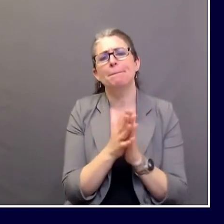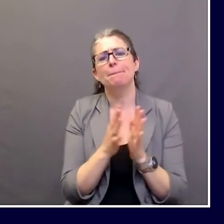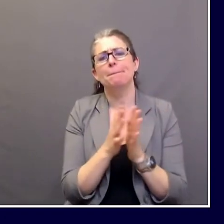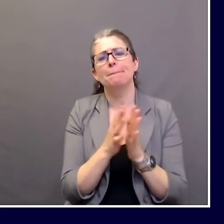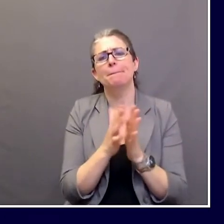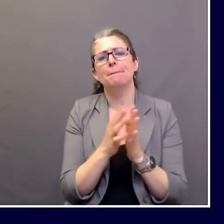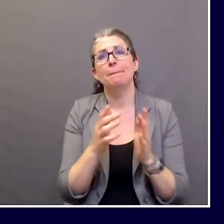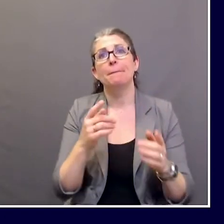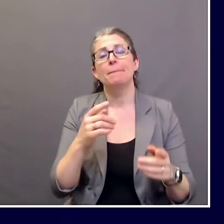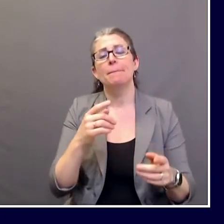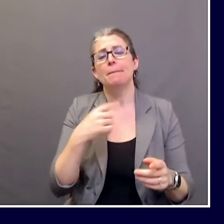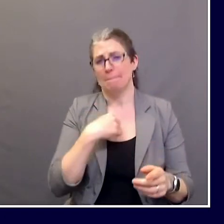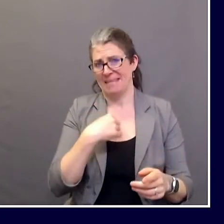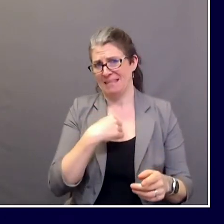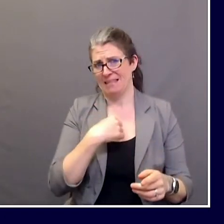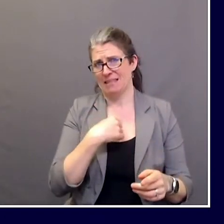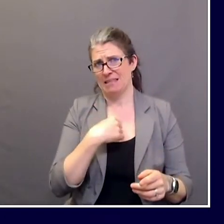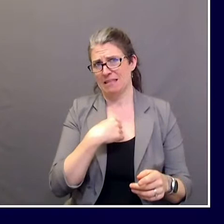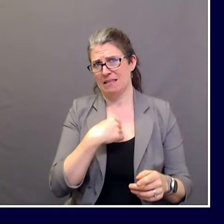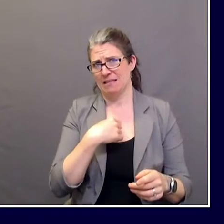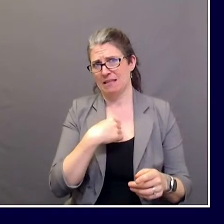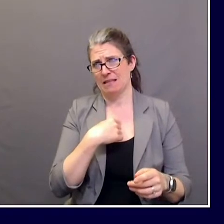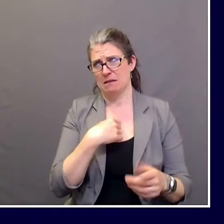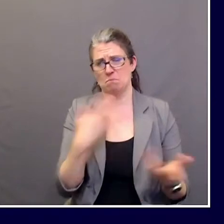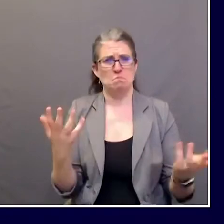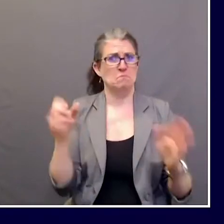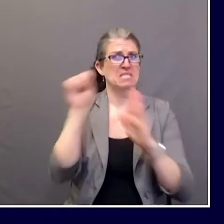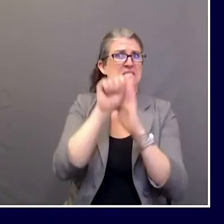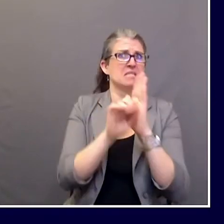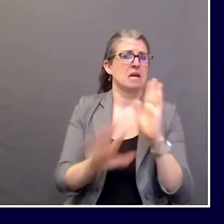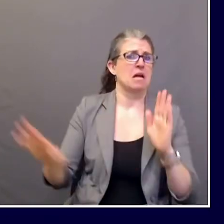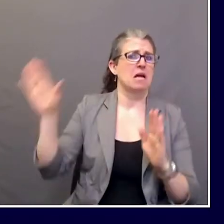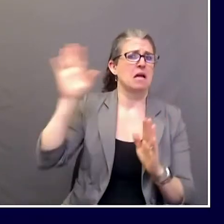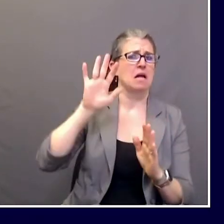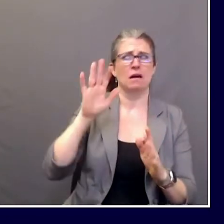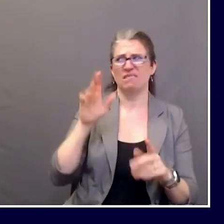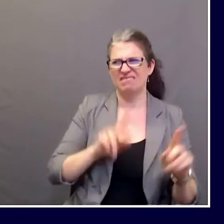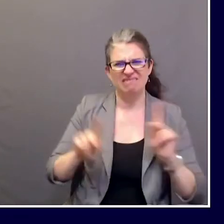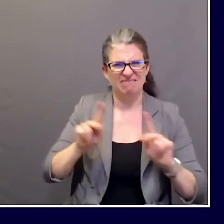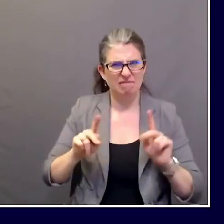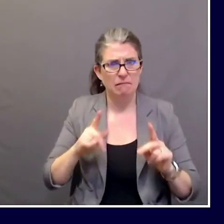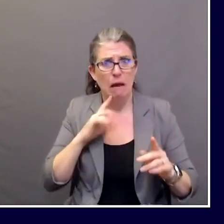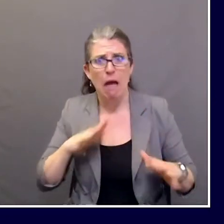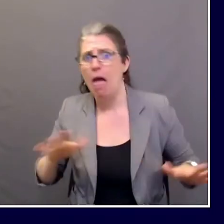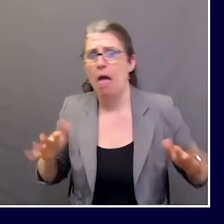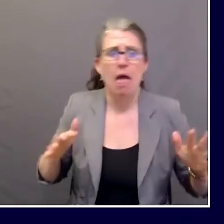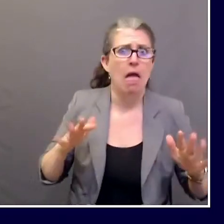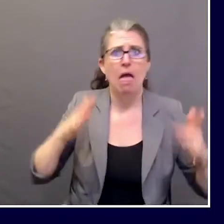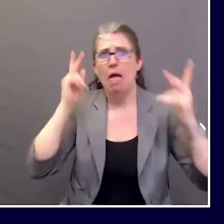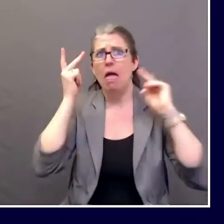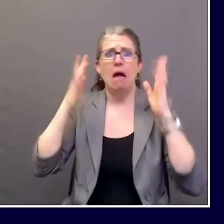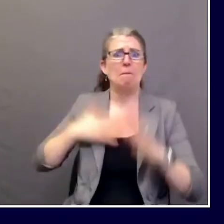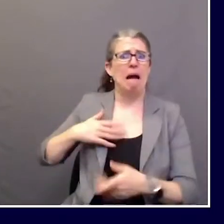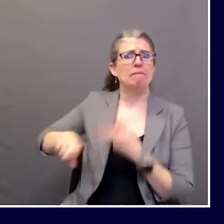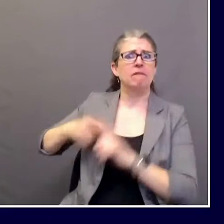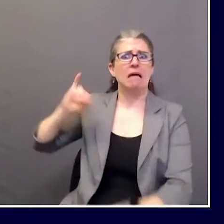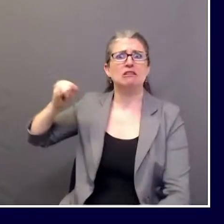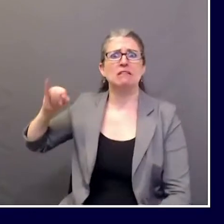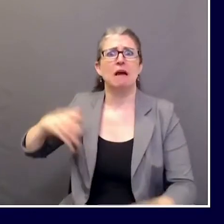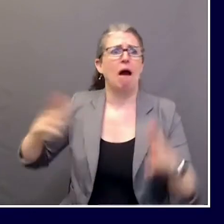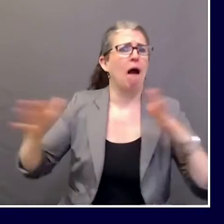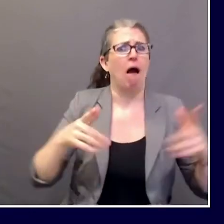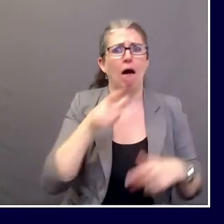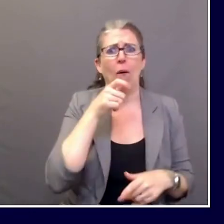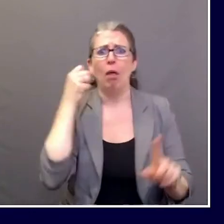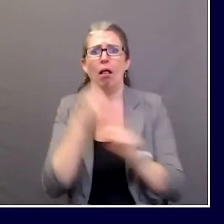this might cause around the state? Because that's been a big part of the national conversation so far. We're working on public